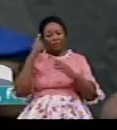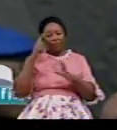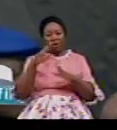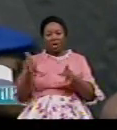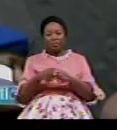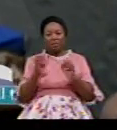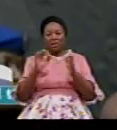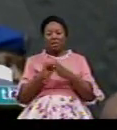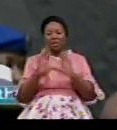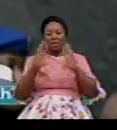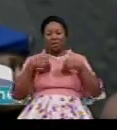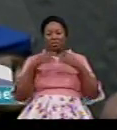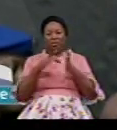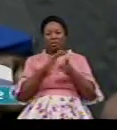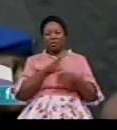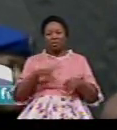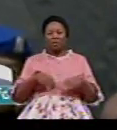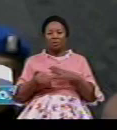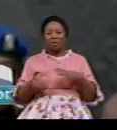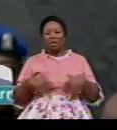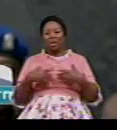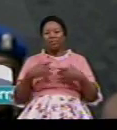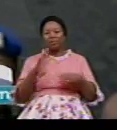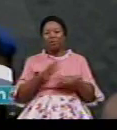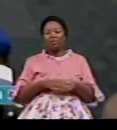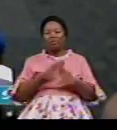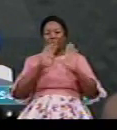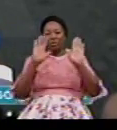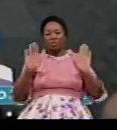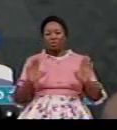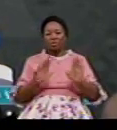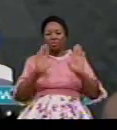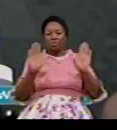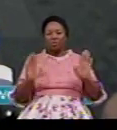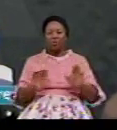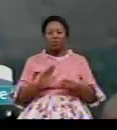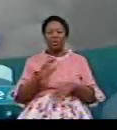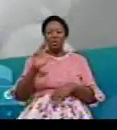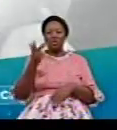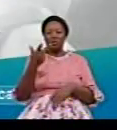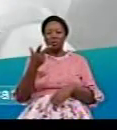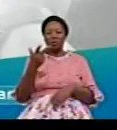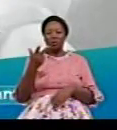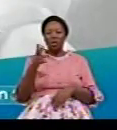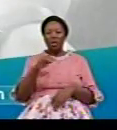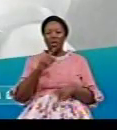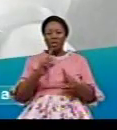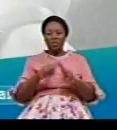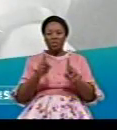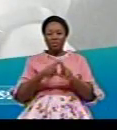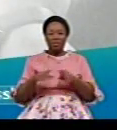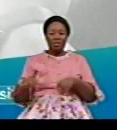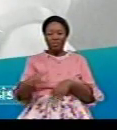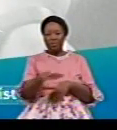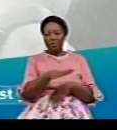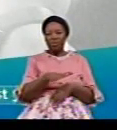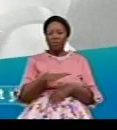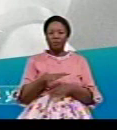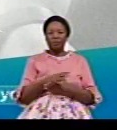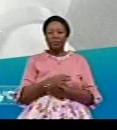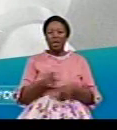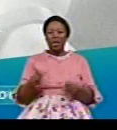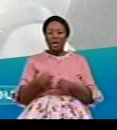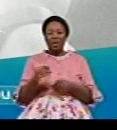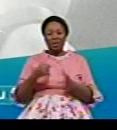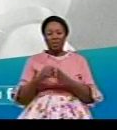as well. On I Sunday said heaven tour, has said amen for the you. Region headquarters, as may be announced to you as